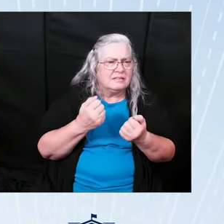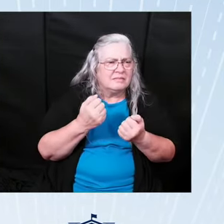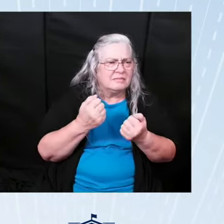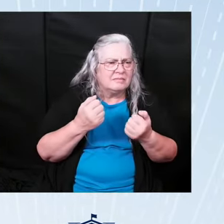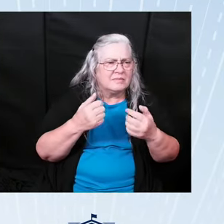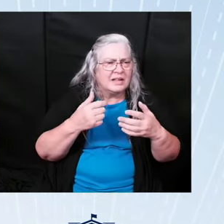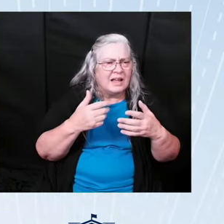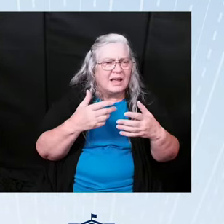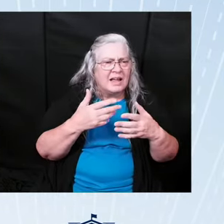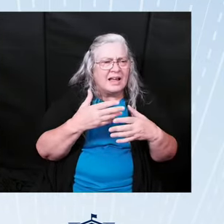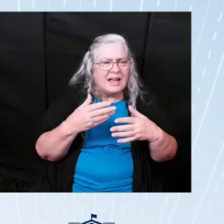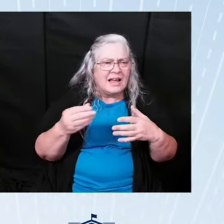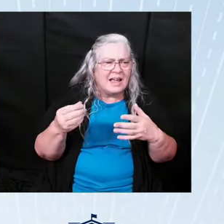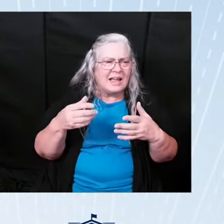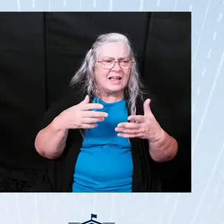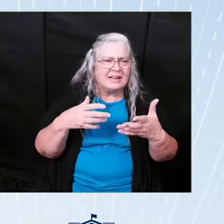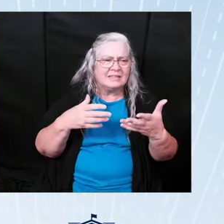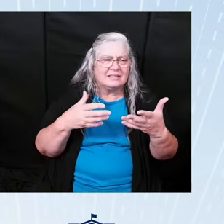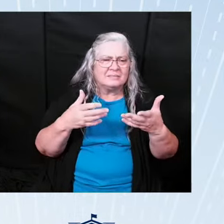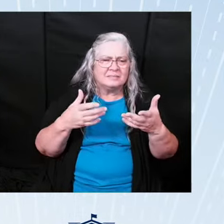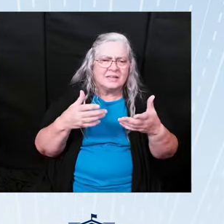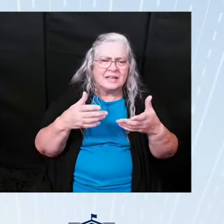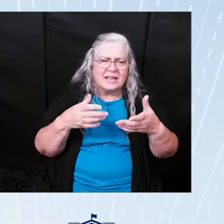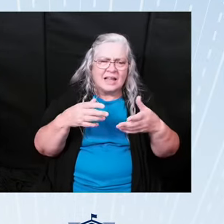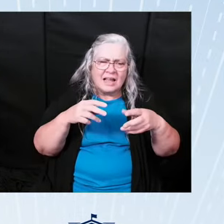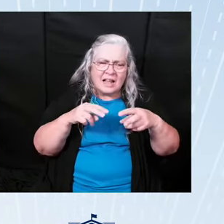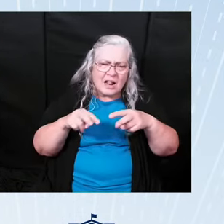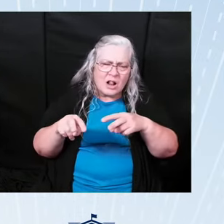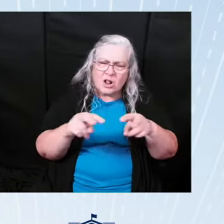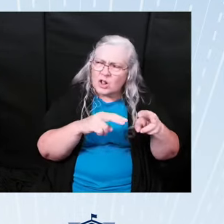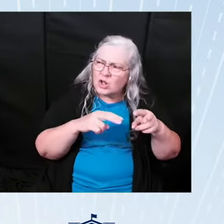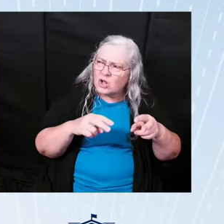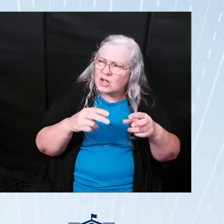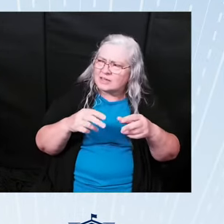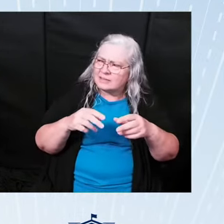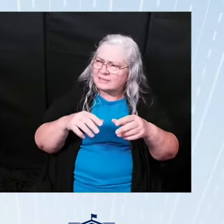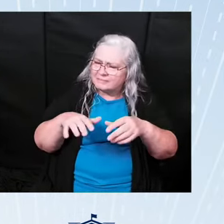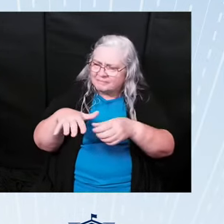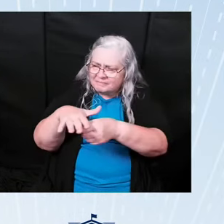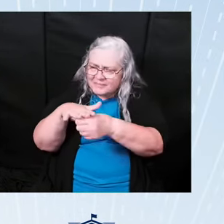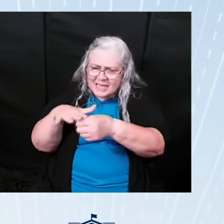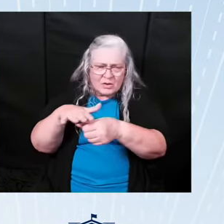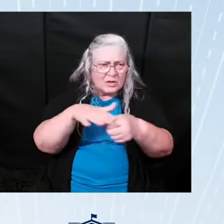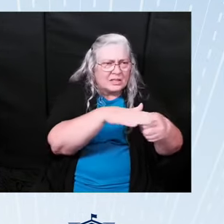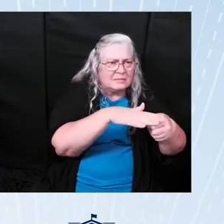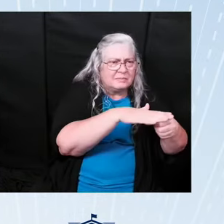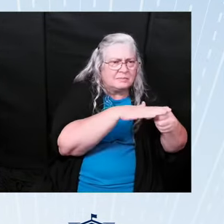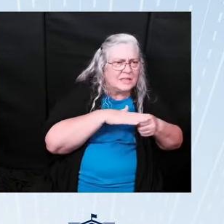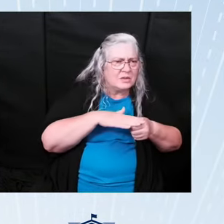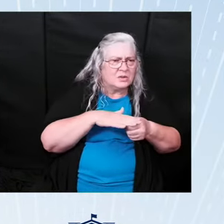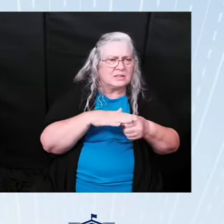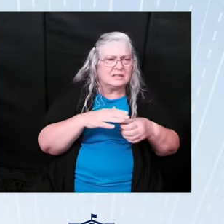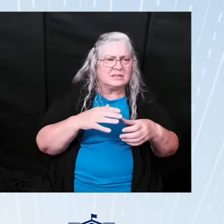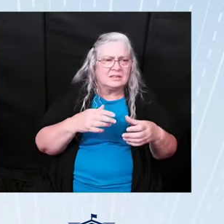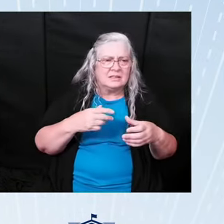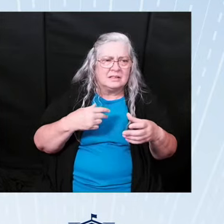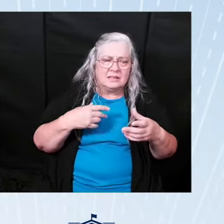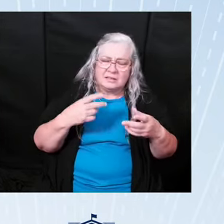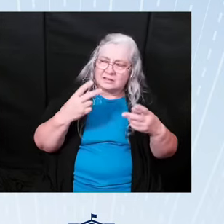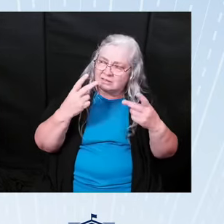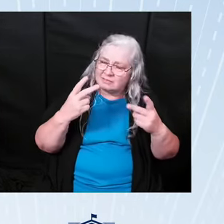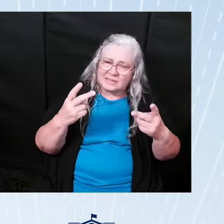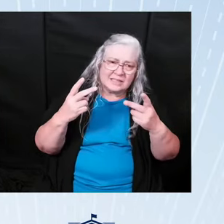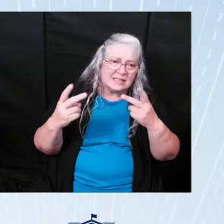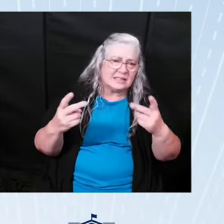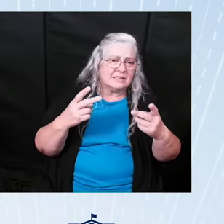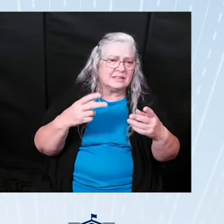2.5 years into this administration, we've been able to, working with you, reduce fire risk over